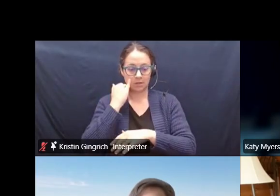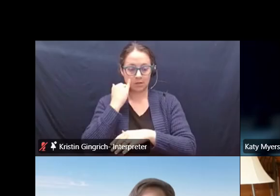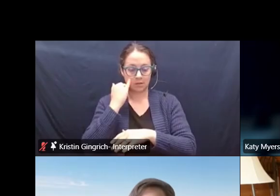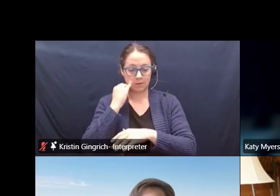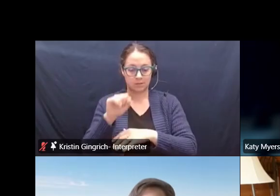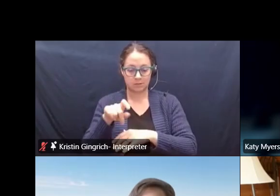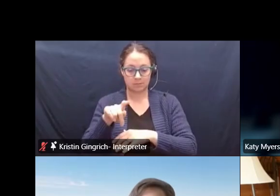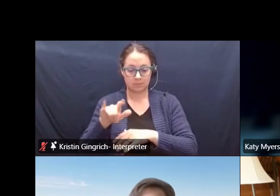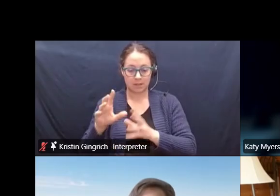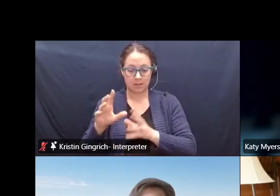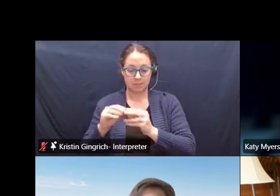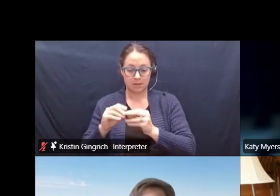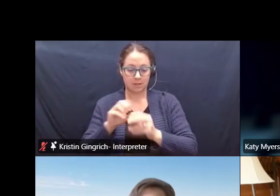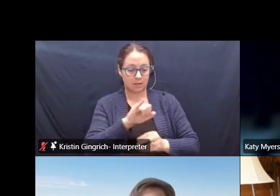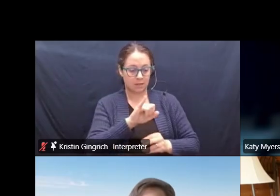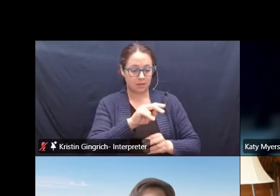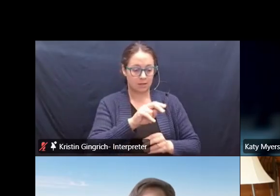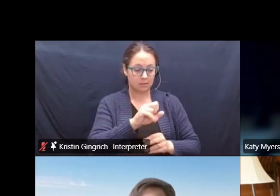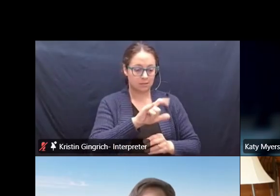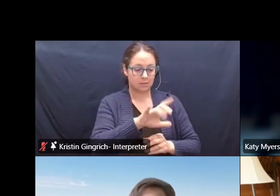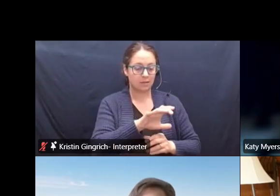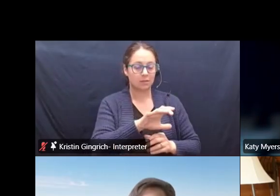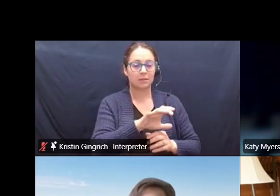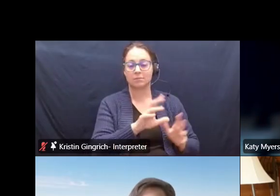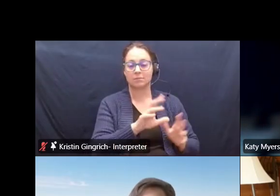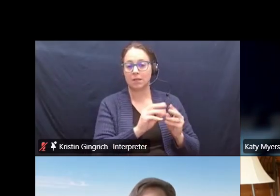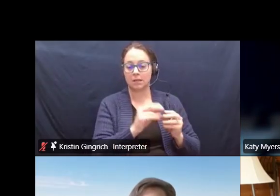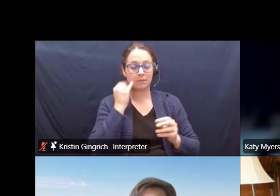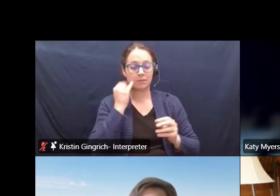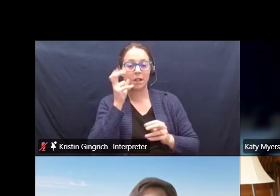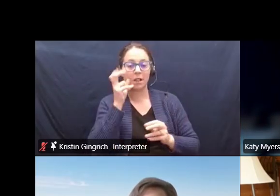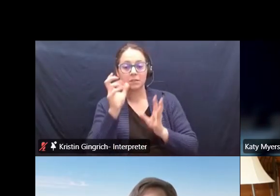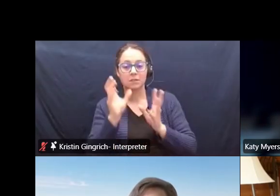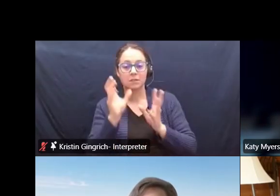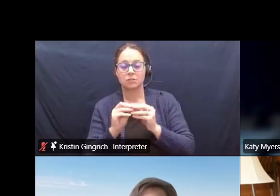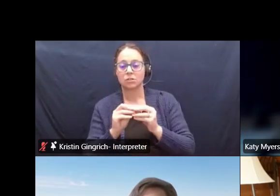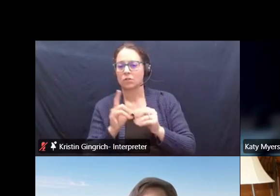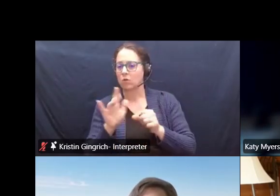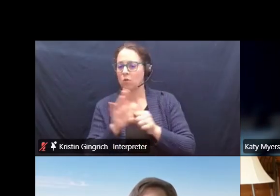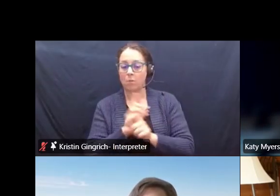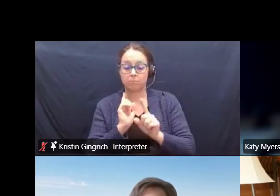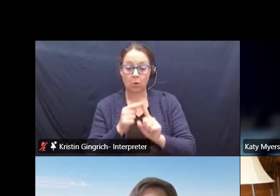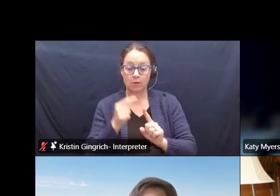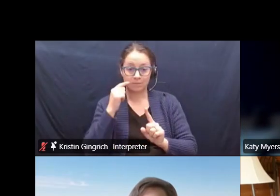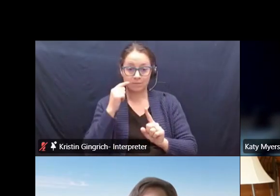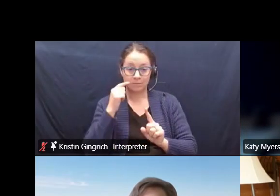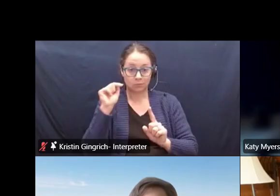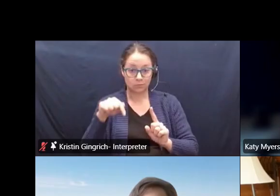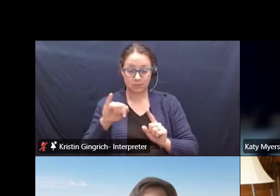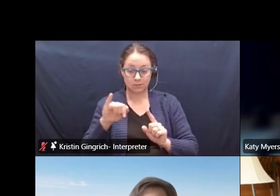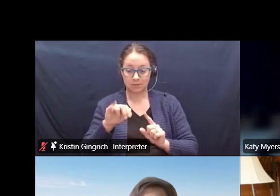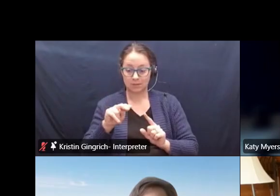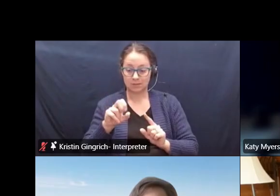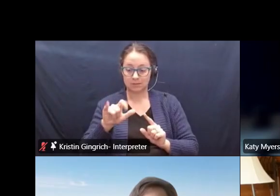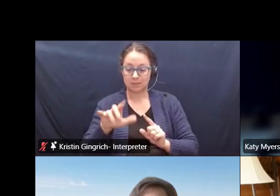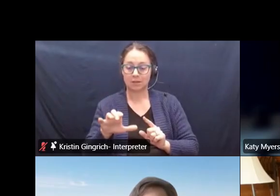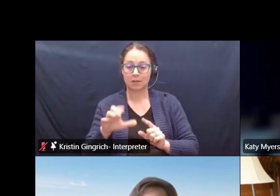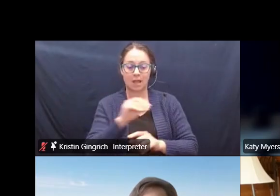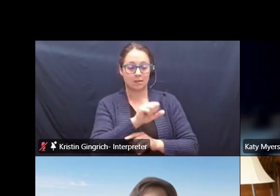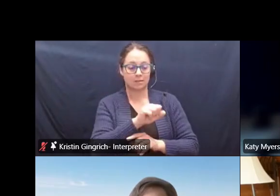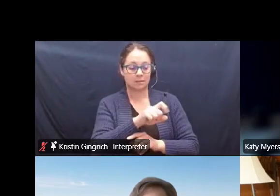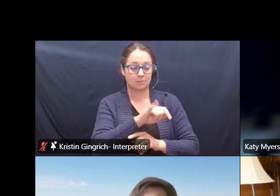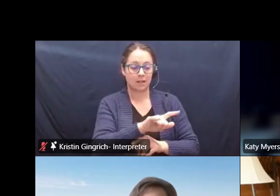it's an INSILC meeting, whether it's a listening session, the entire point of INSILC and the SPIL